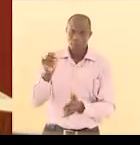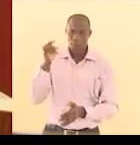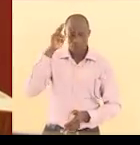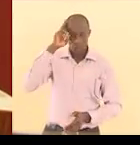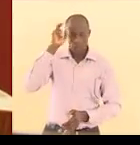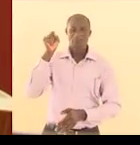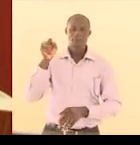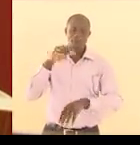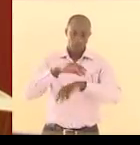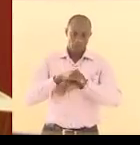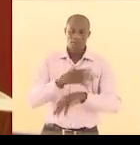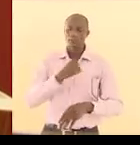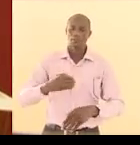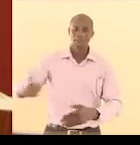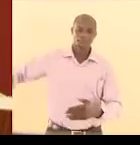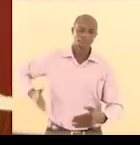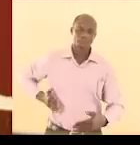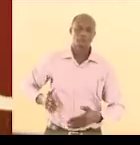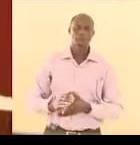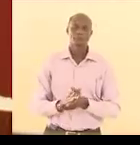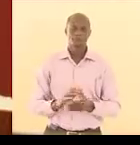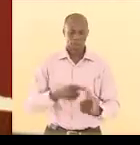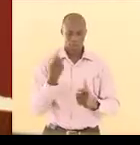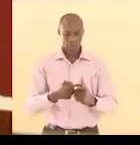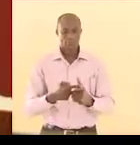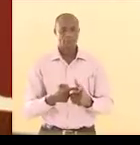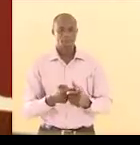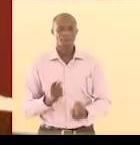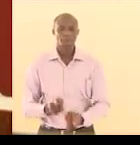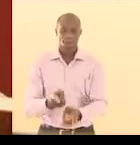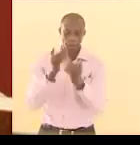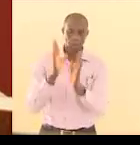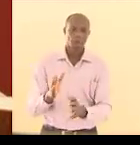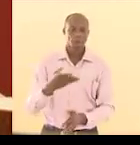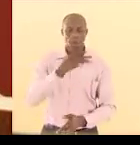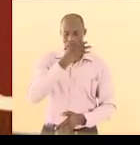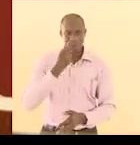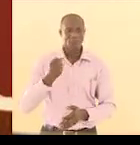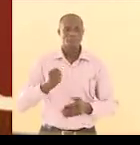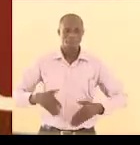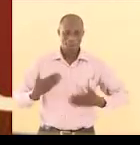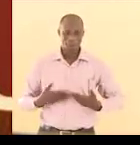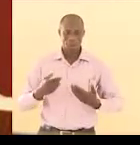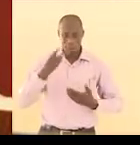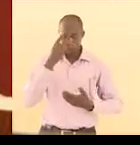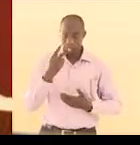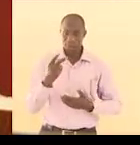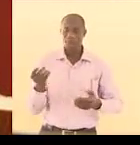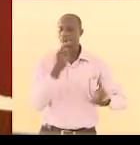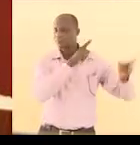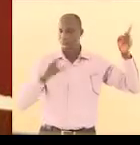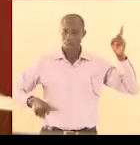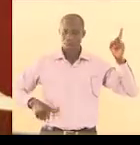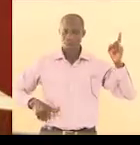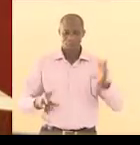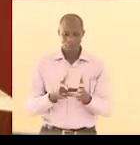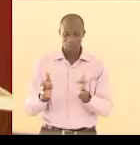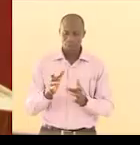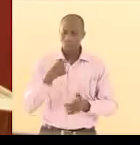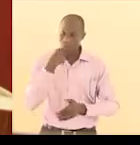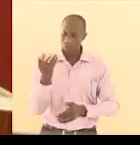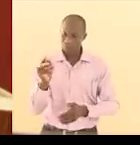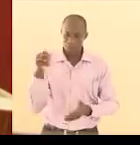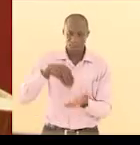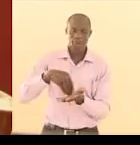his hands and his side. Then the disciples were glad when they saw the Lord.